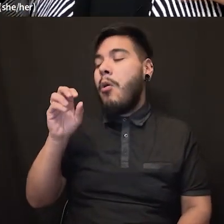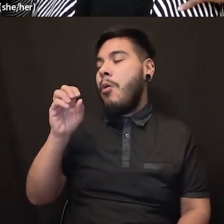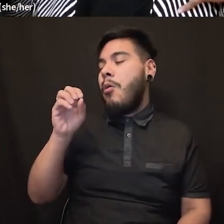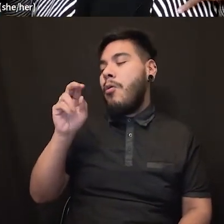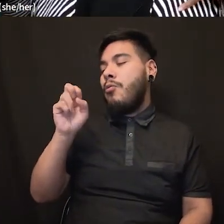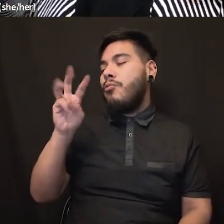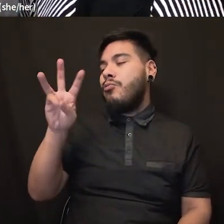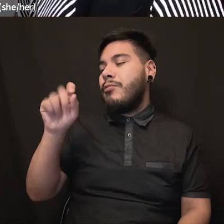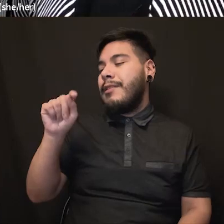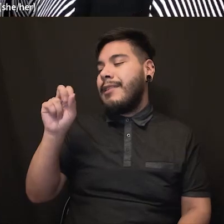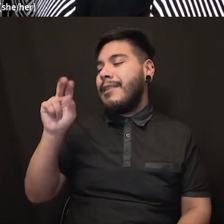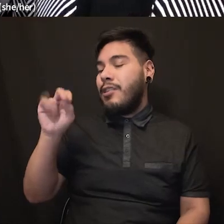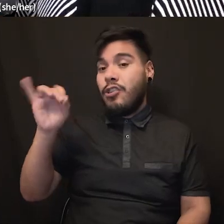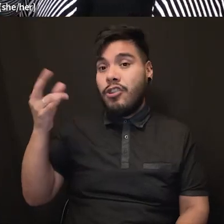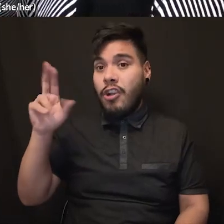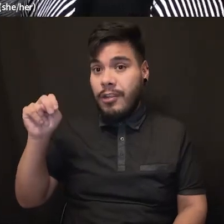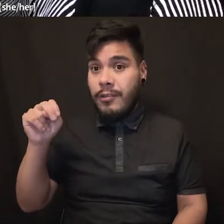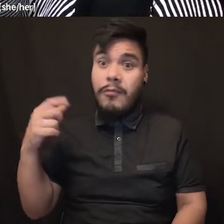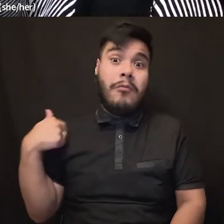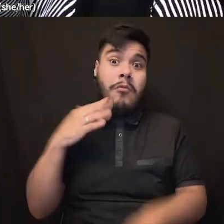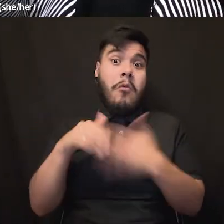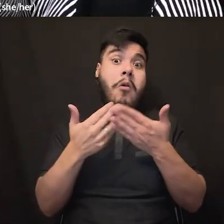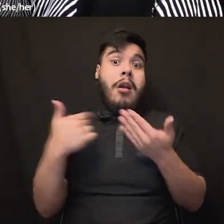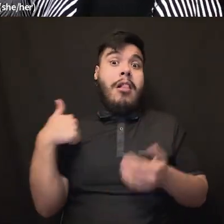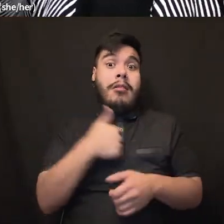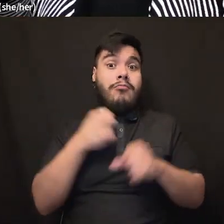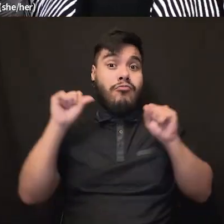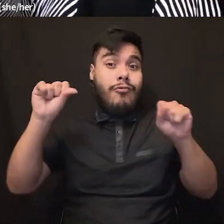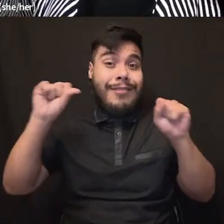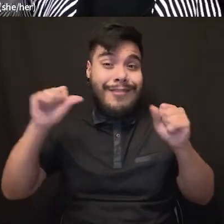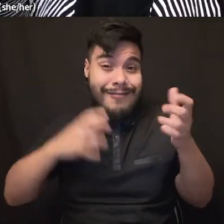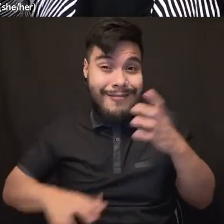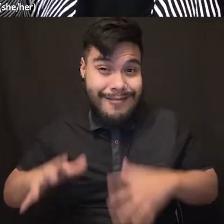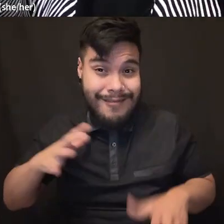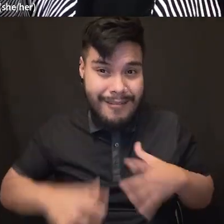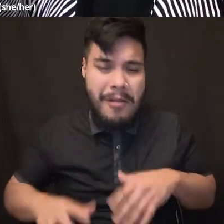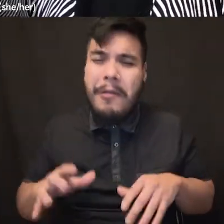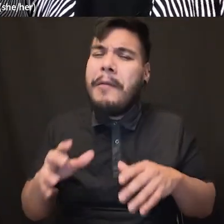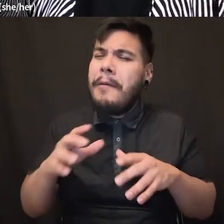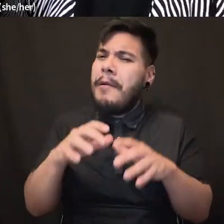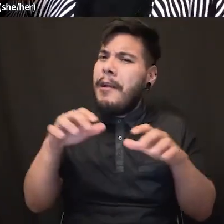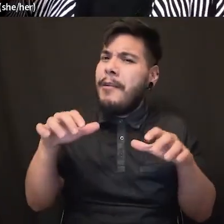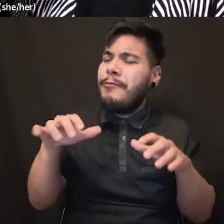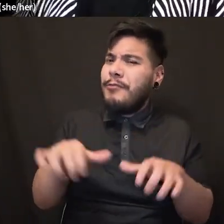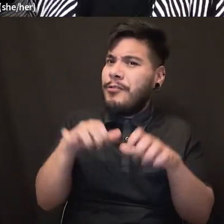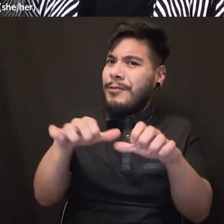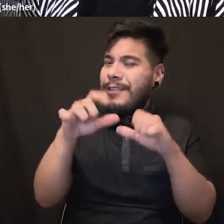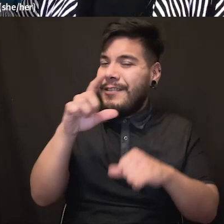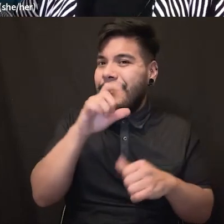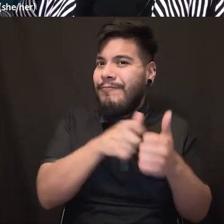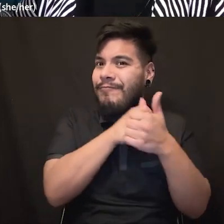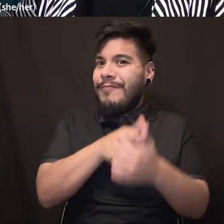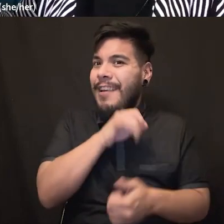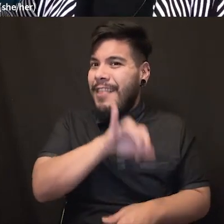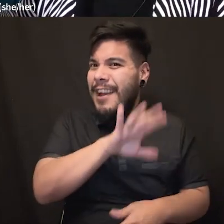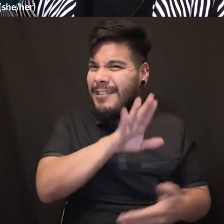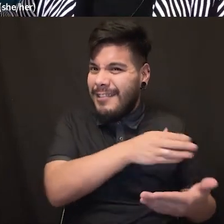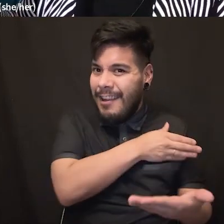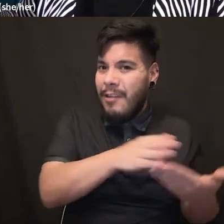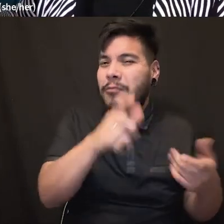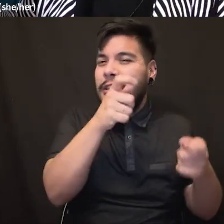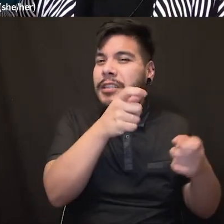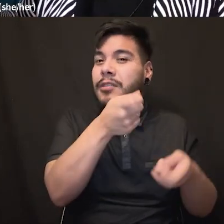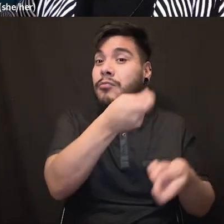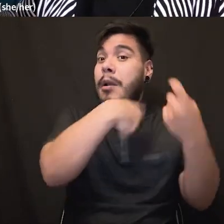And so we were all in workout gear and doing, you know, a routine to that song. And we changed the words